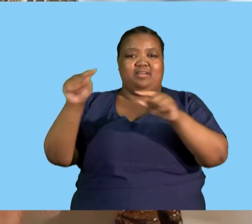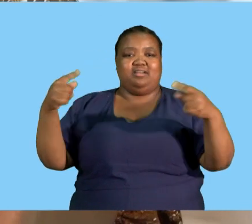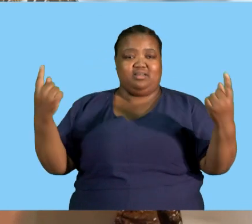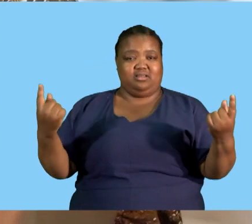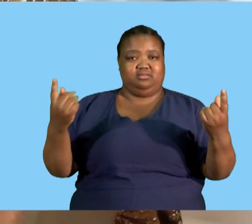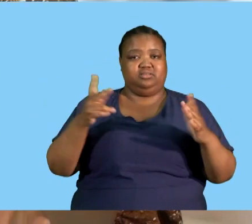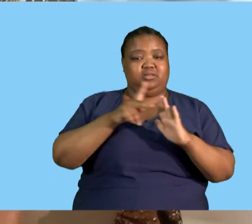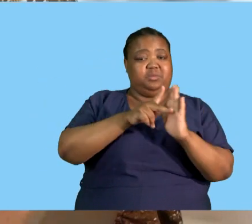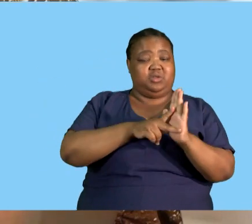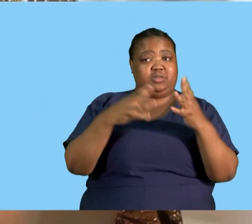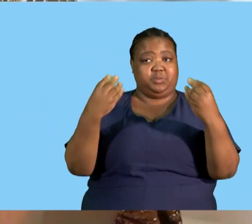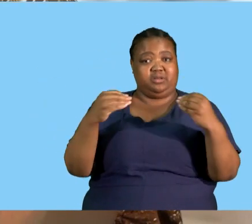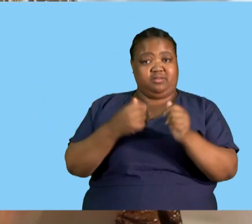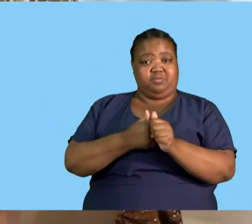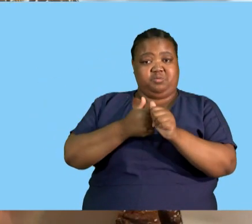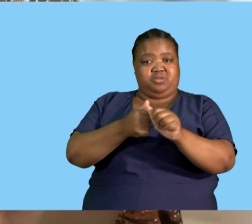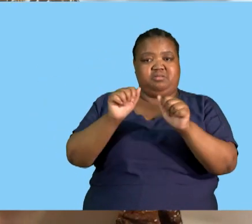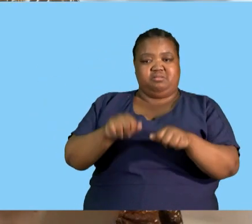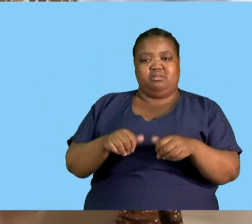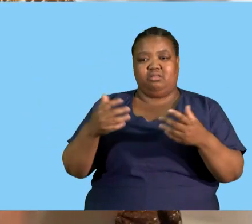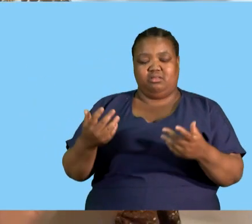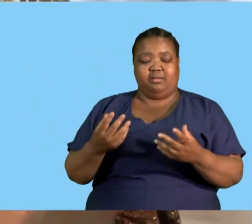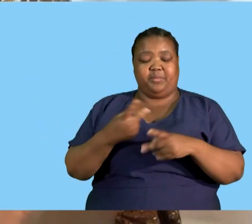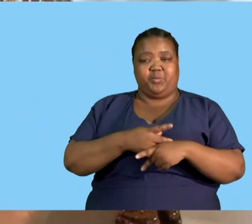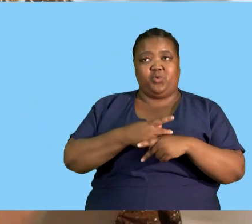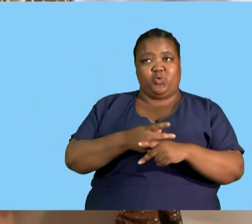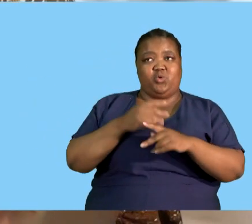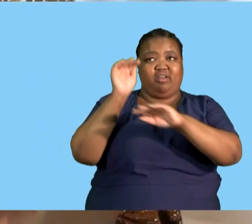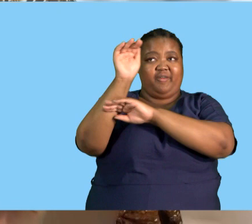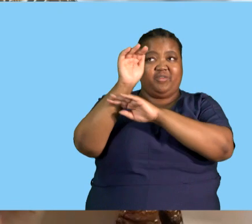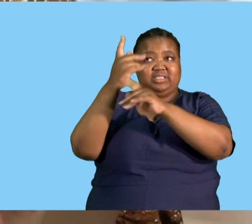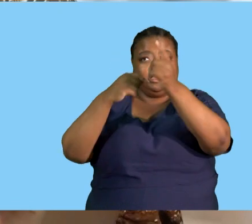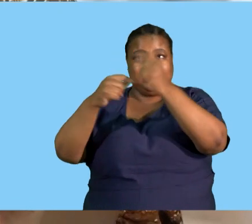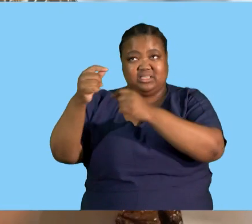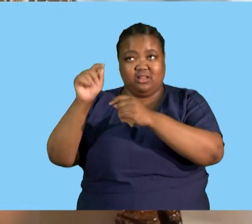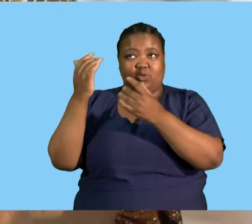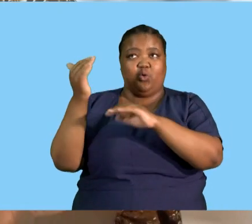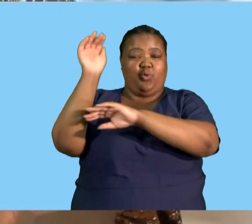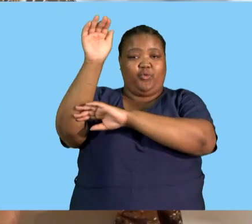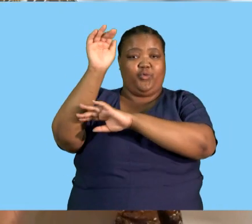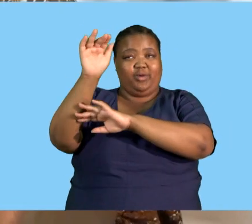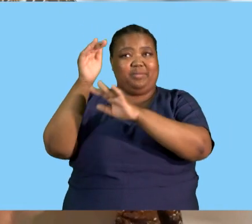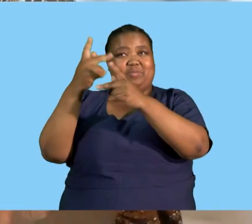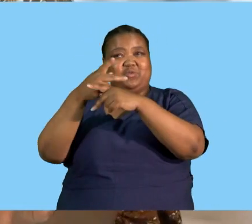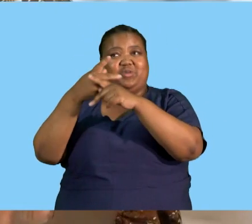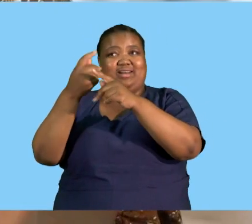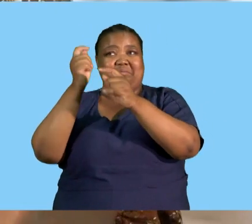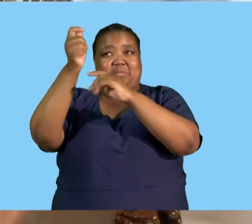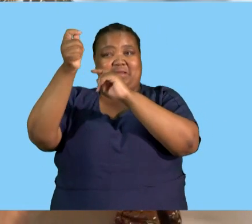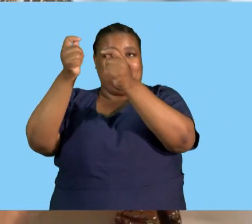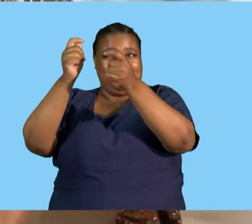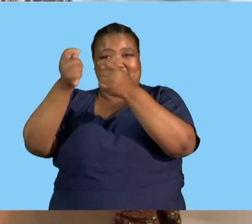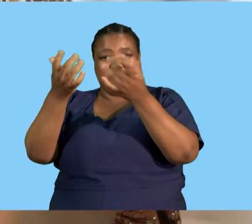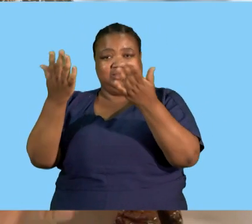as a business we need to abide by or comply. We can't just be importing and exporting, so we need to follow the